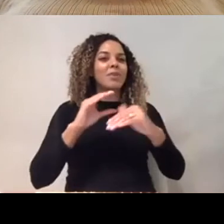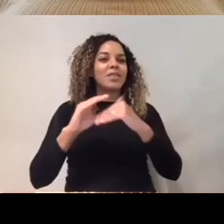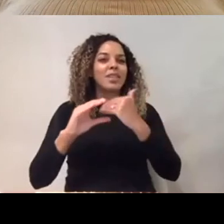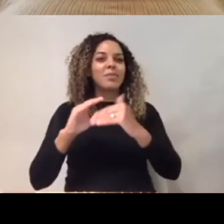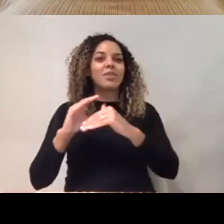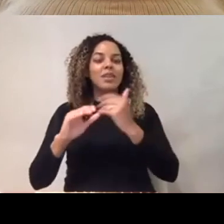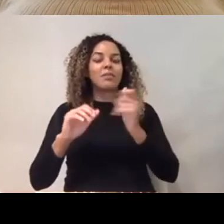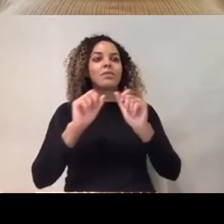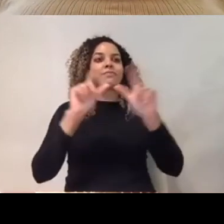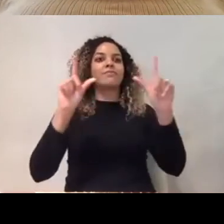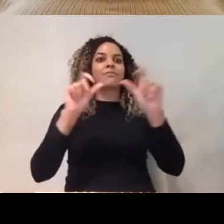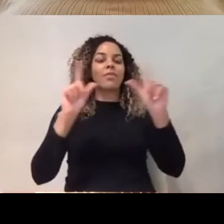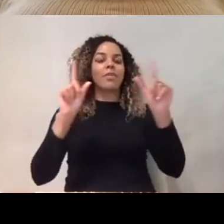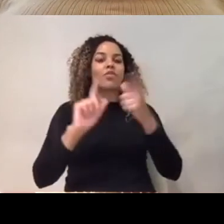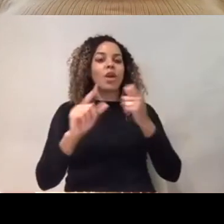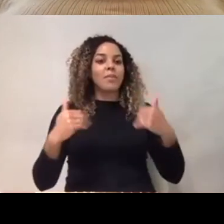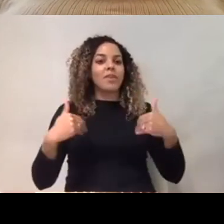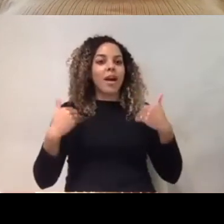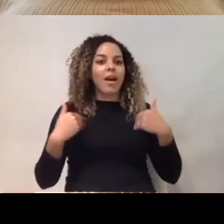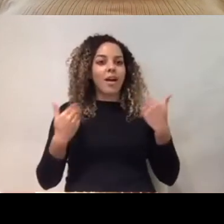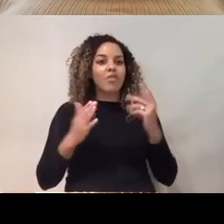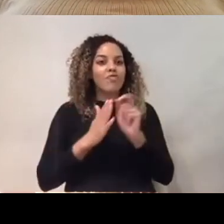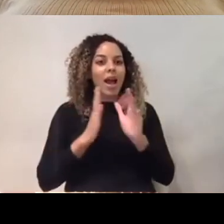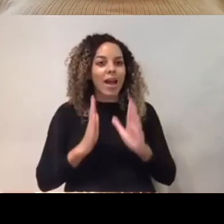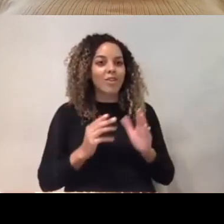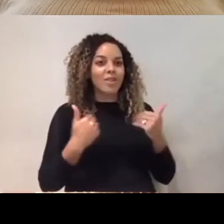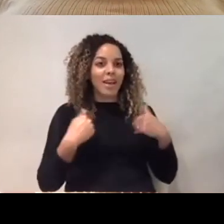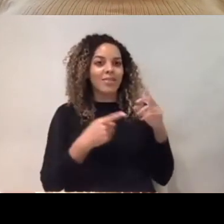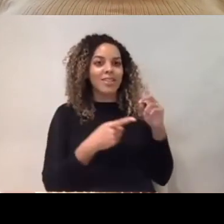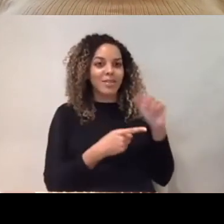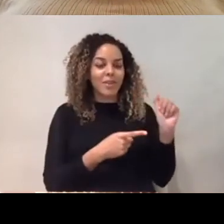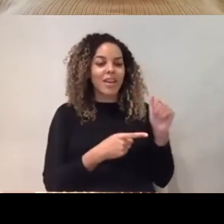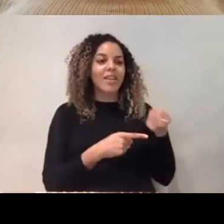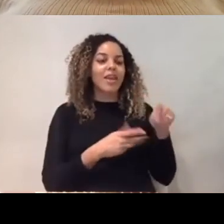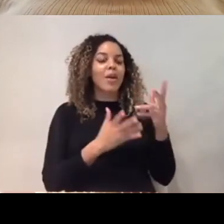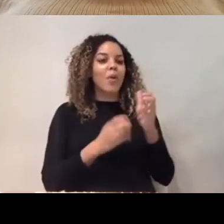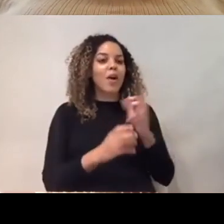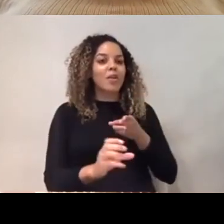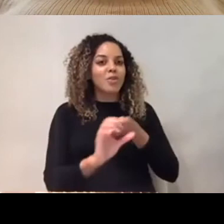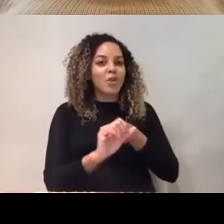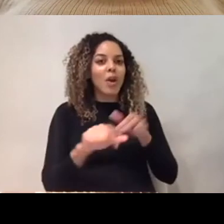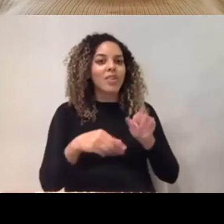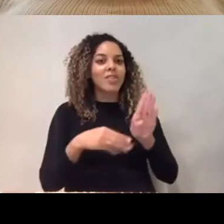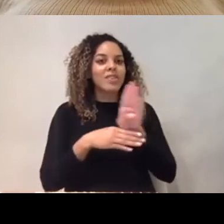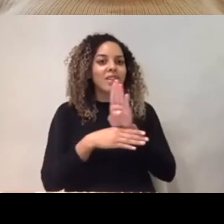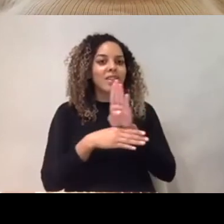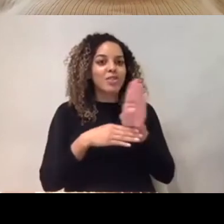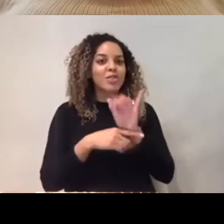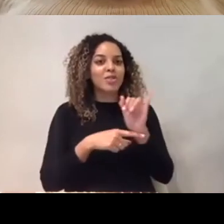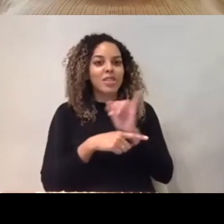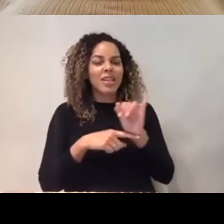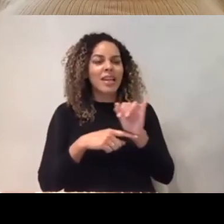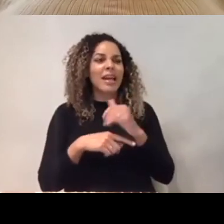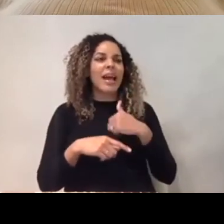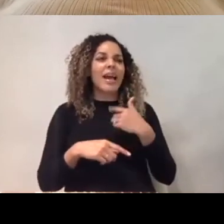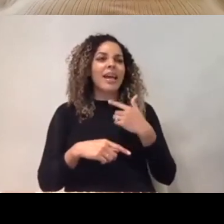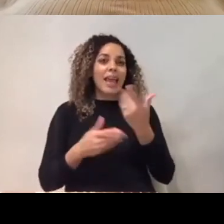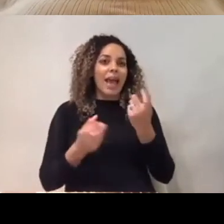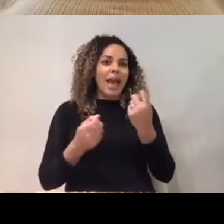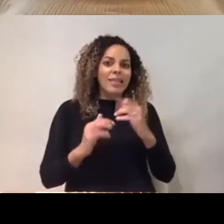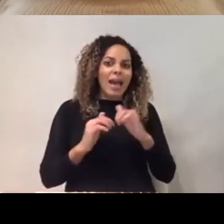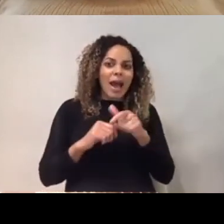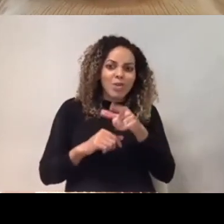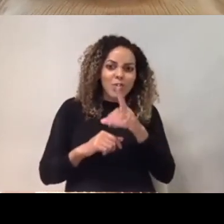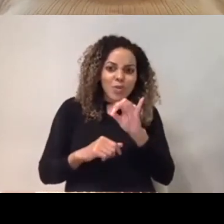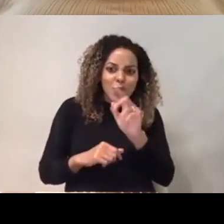that want to get in this industry. They ask me how I do it, and I always think, like, am I cool